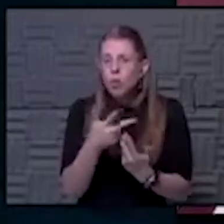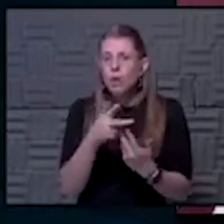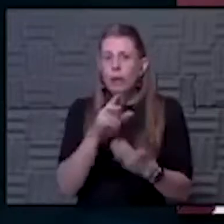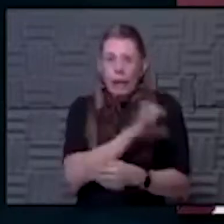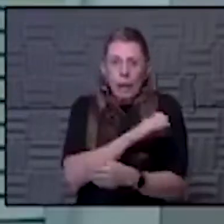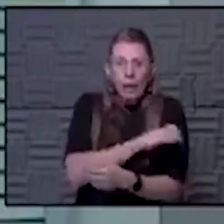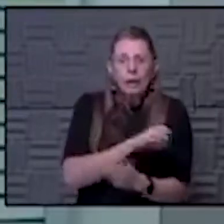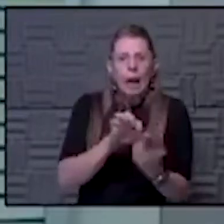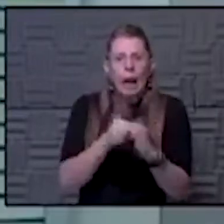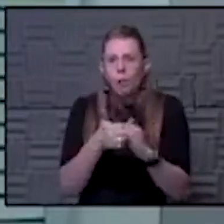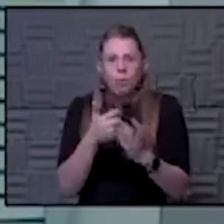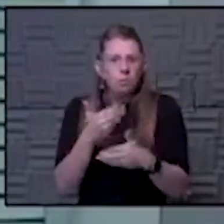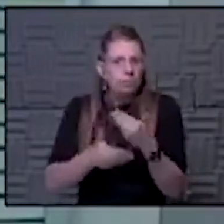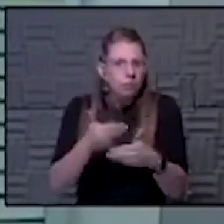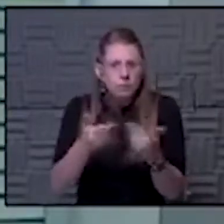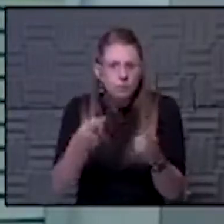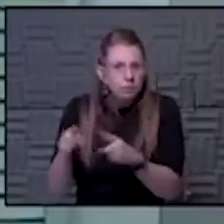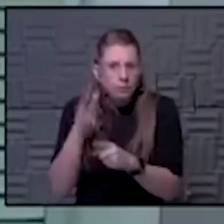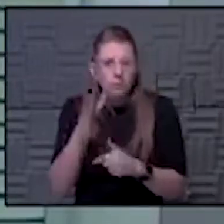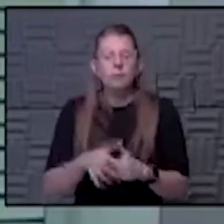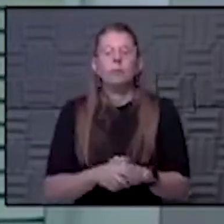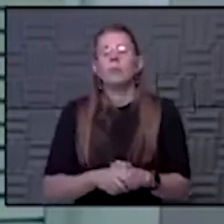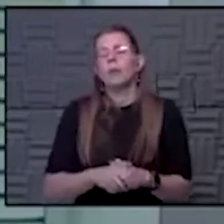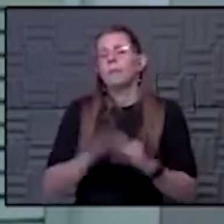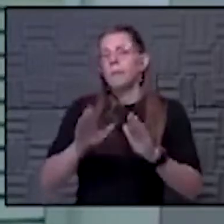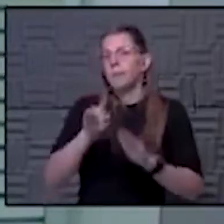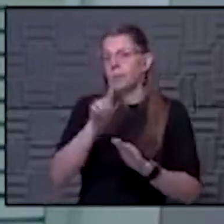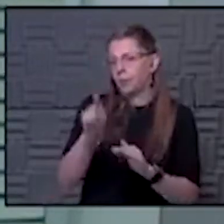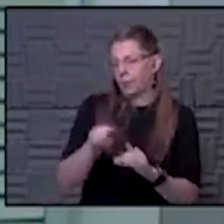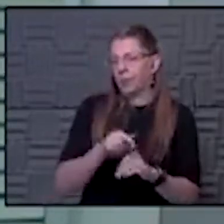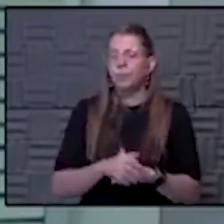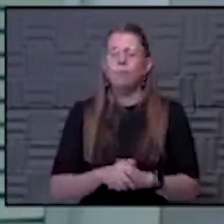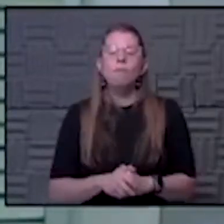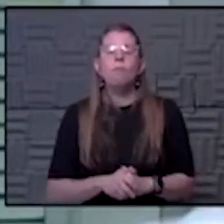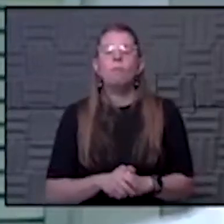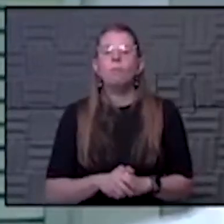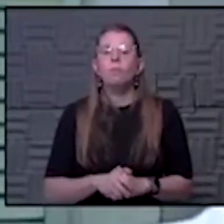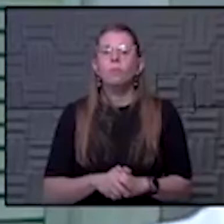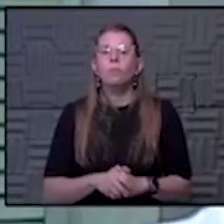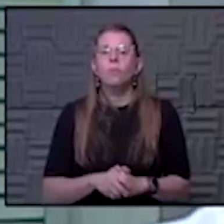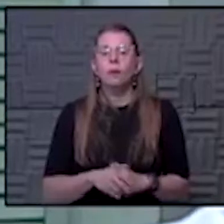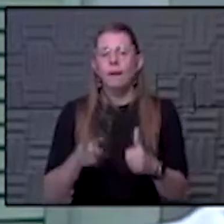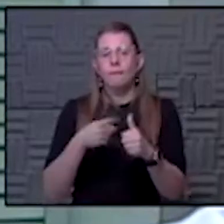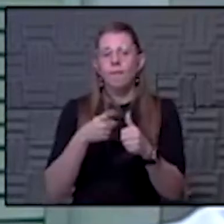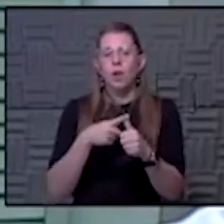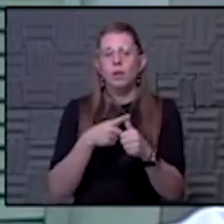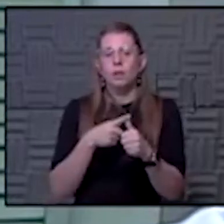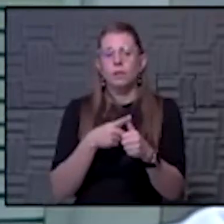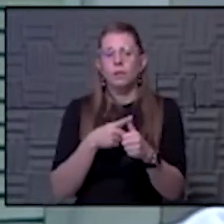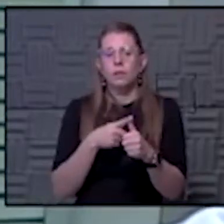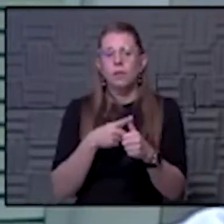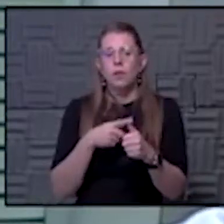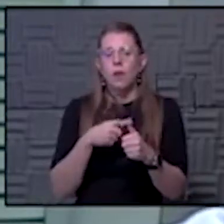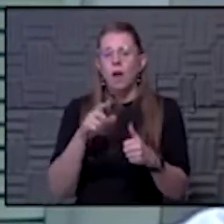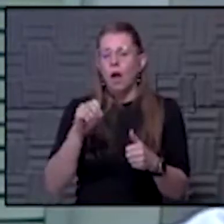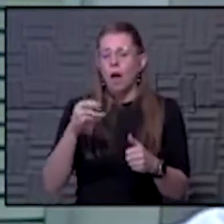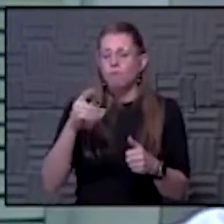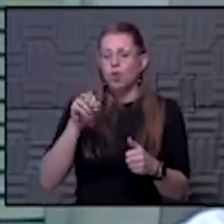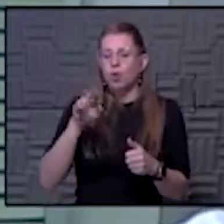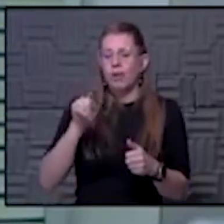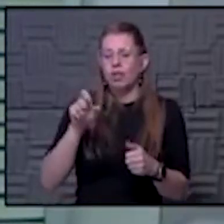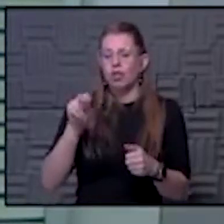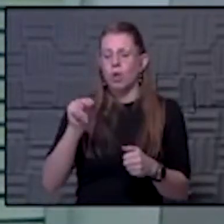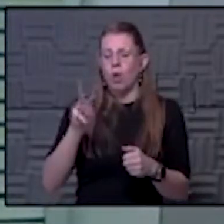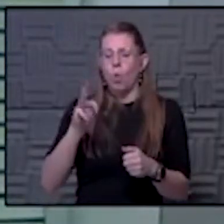together? Yeah, it's a great question, Steve. Well, first off, the Operation Warp Speed and the